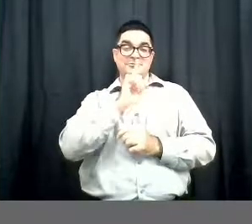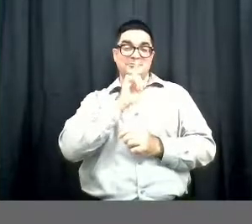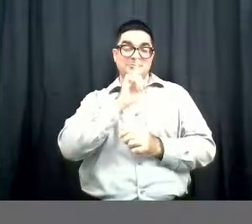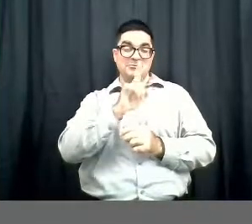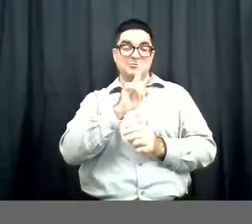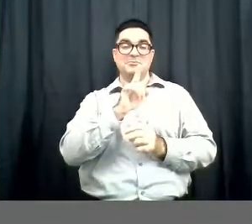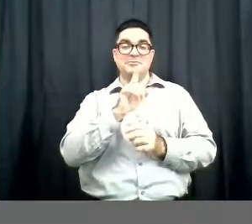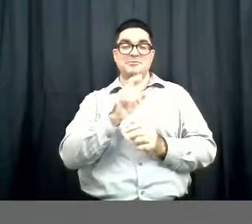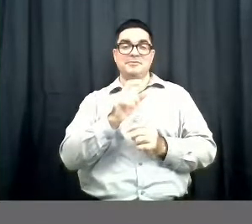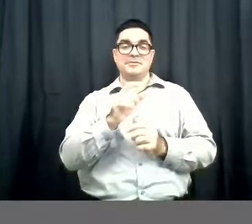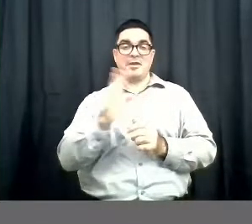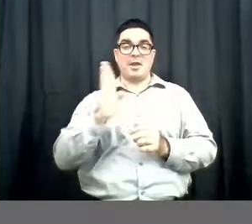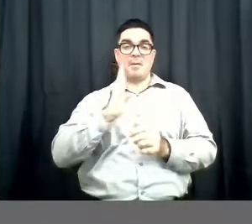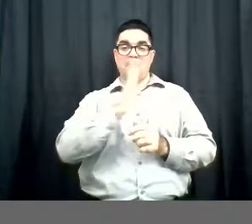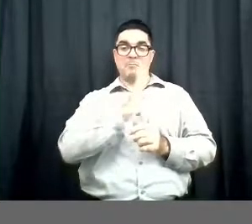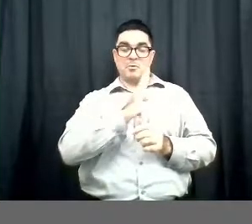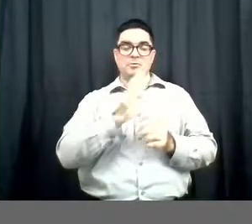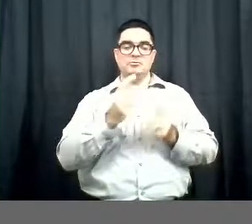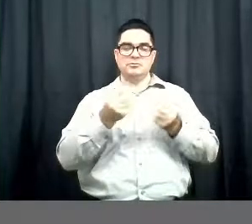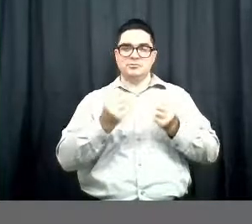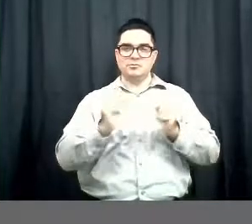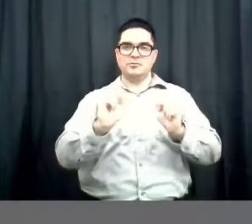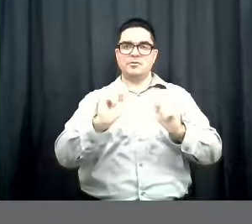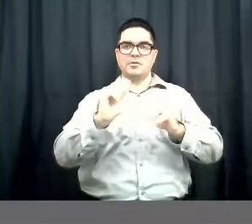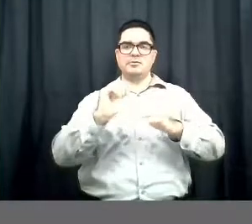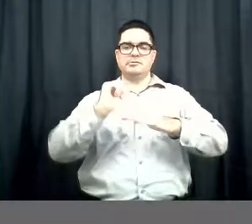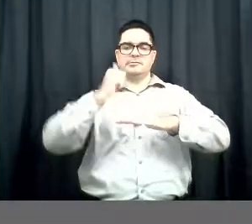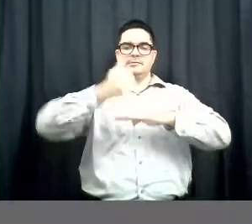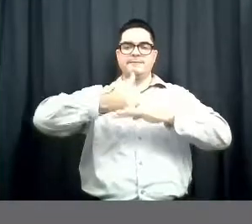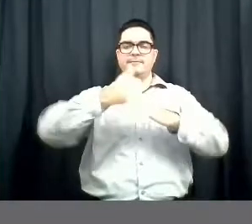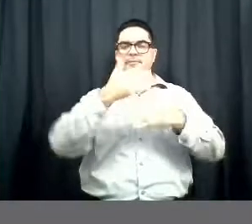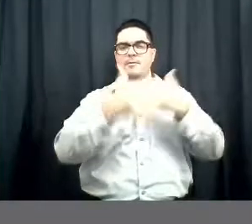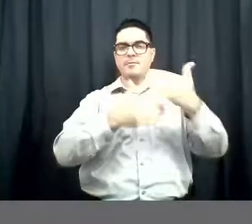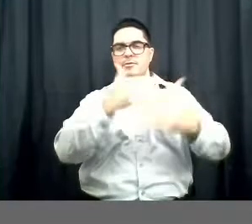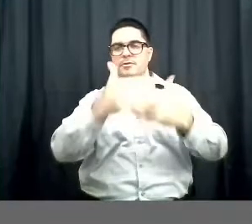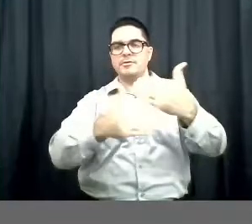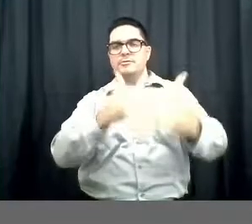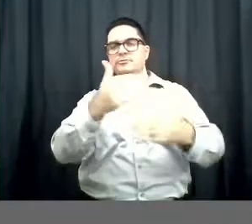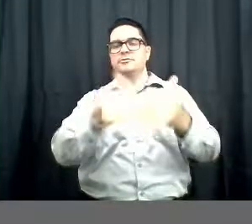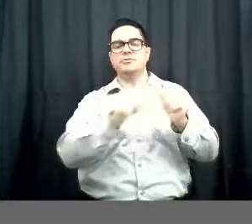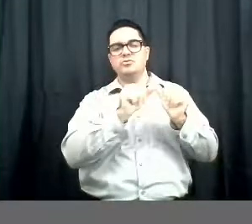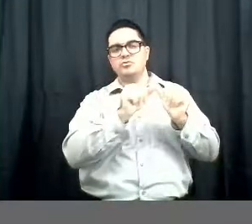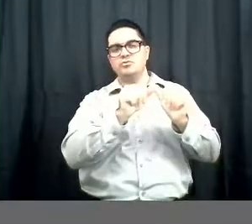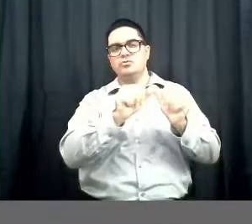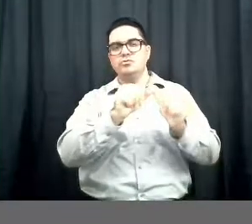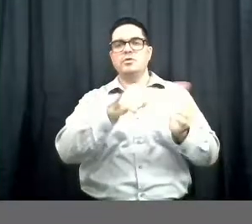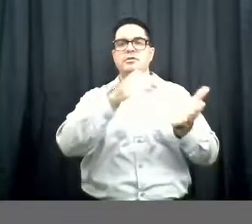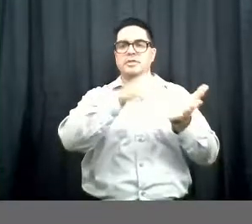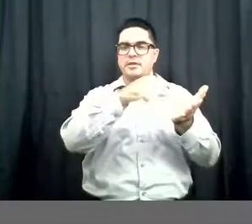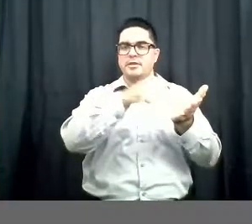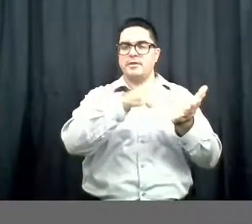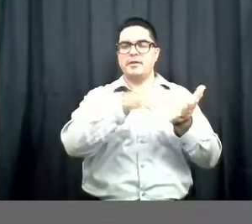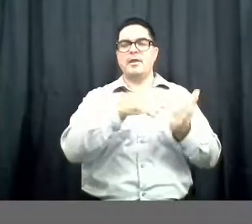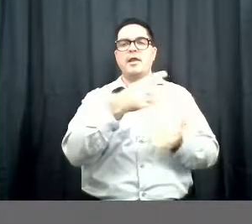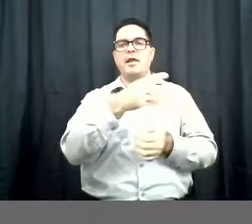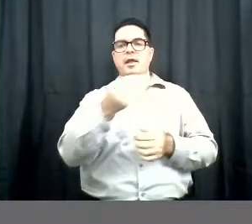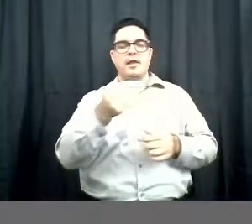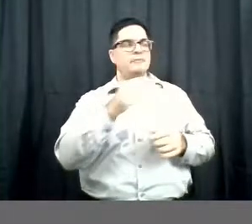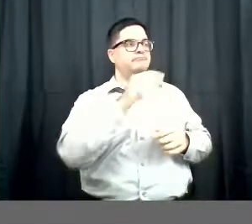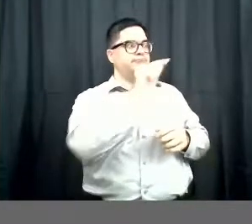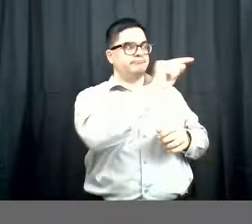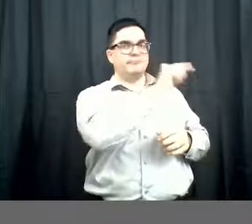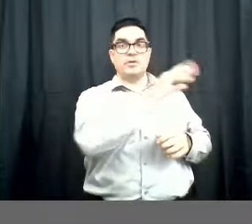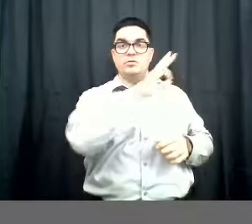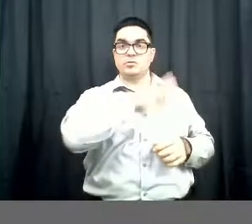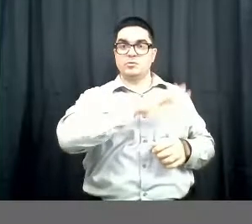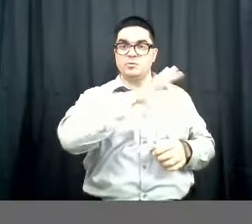to set up a process to have a sustainable level of debt, but also for all creditors and stakeholders to this process, the